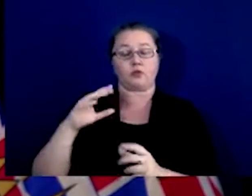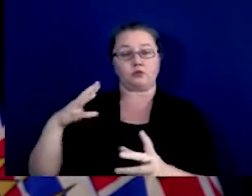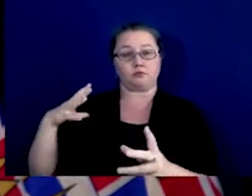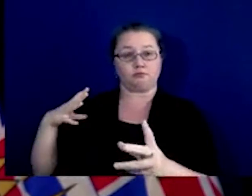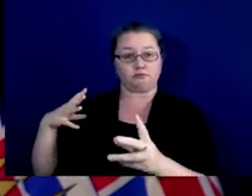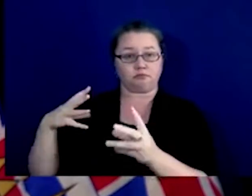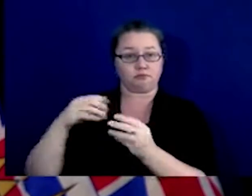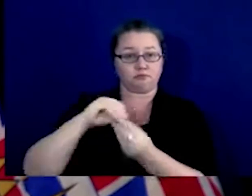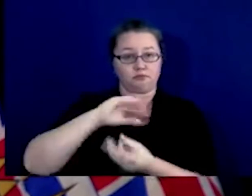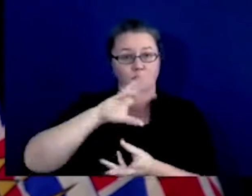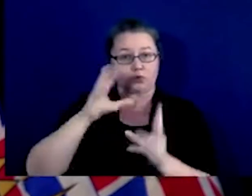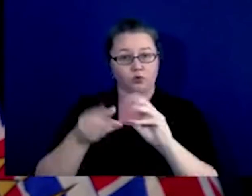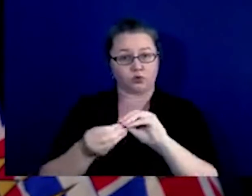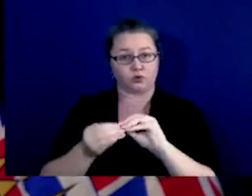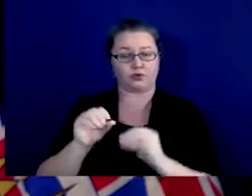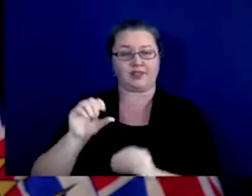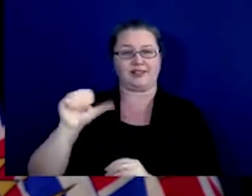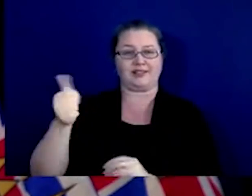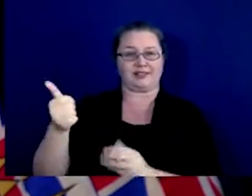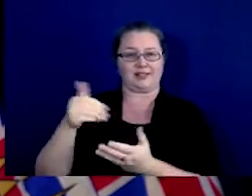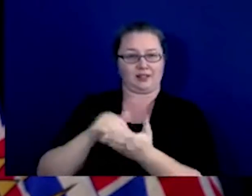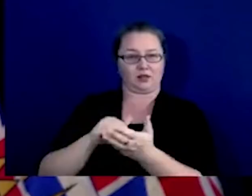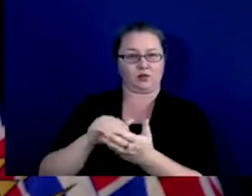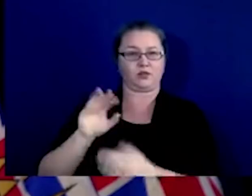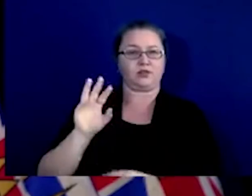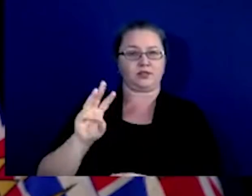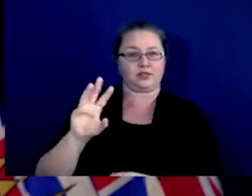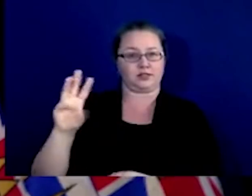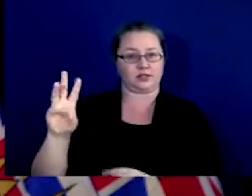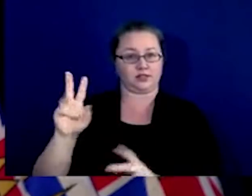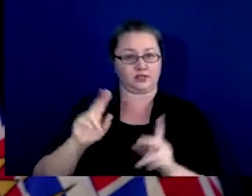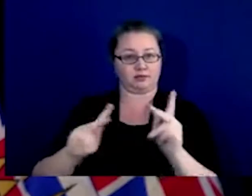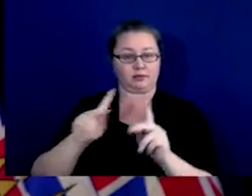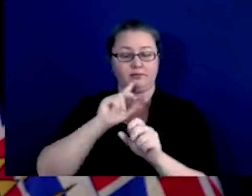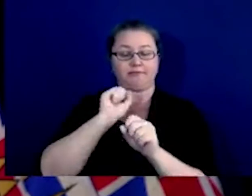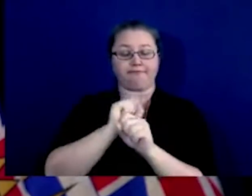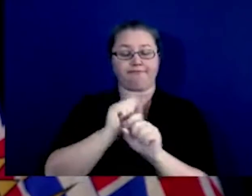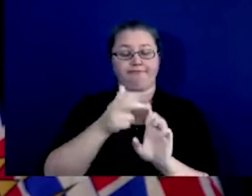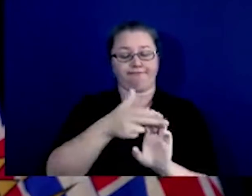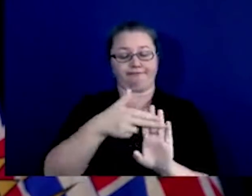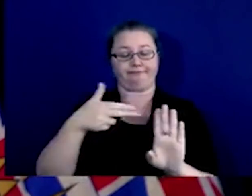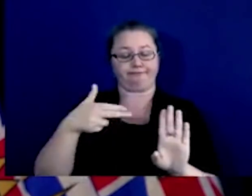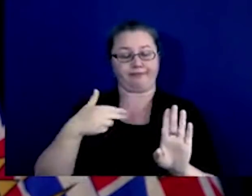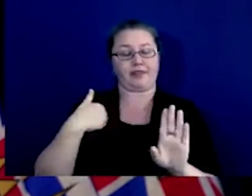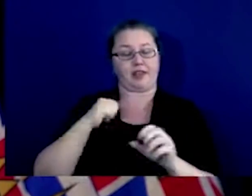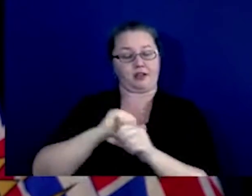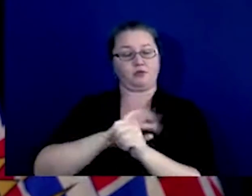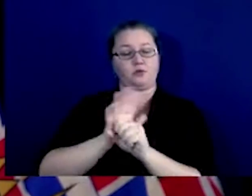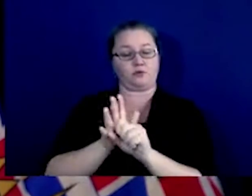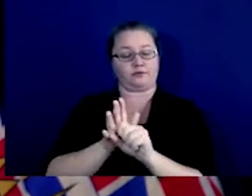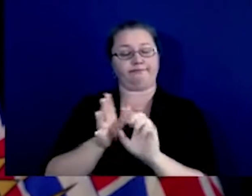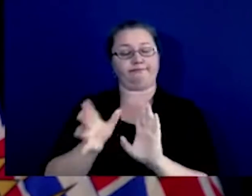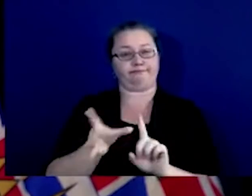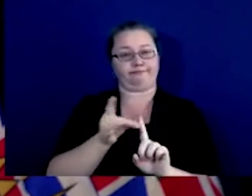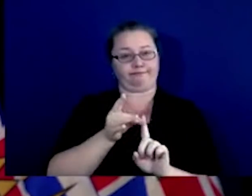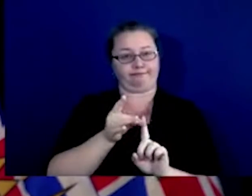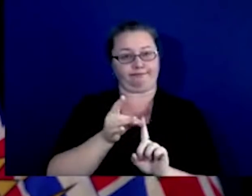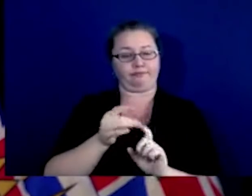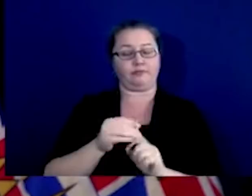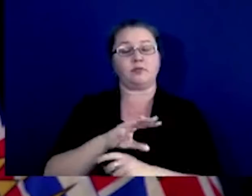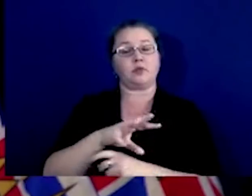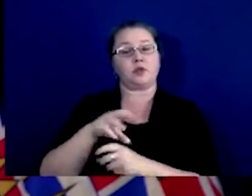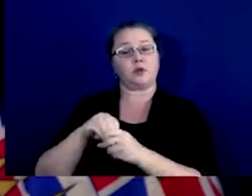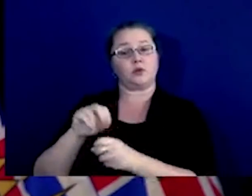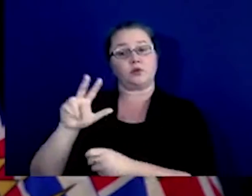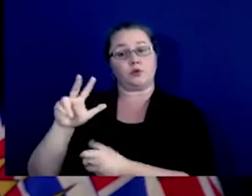557 people in the Interior Health Region, 330 people in Northern Health, and 89 people who generally reside outside of